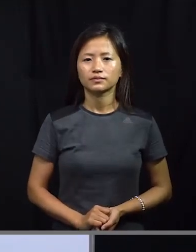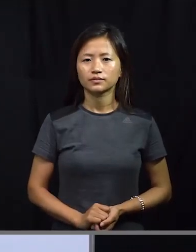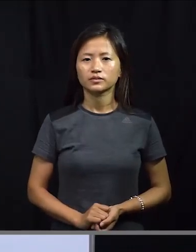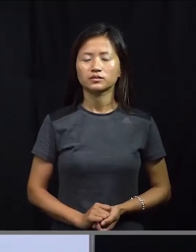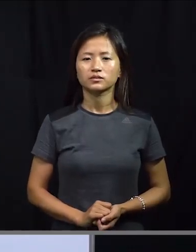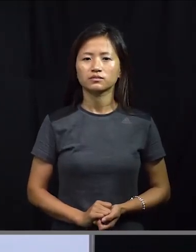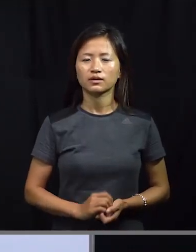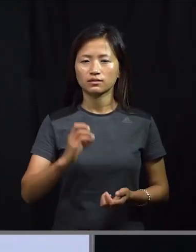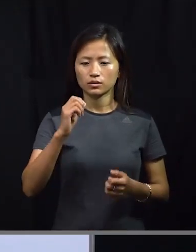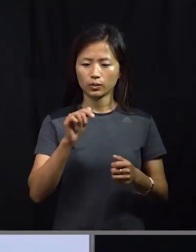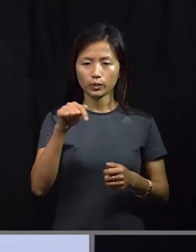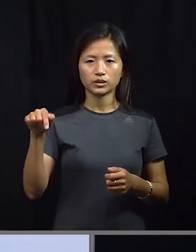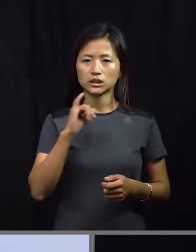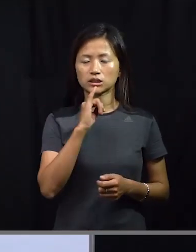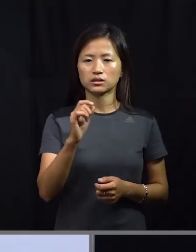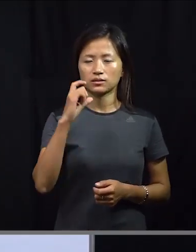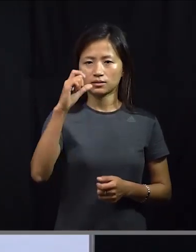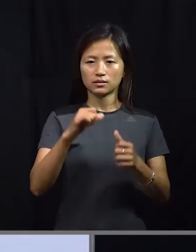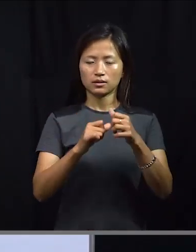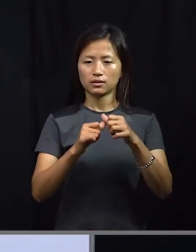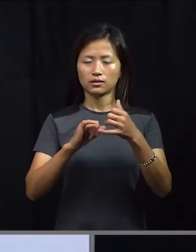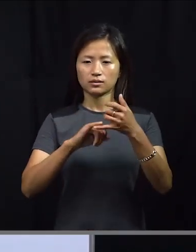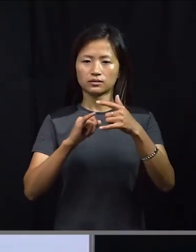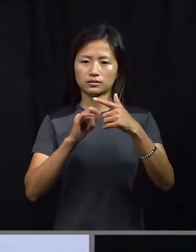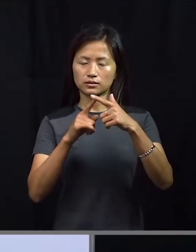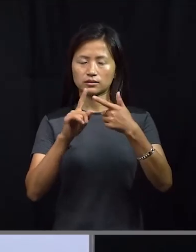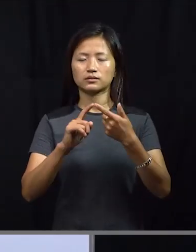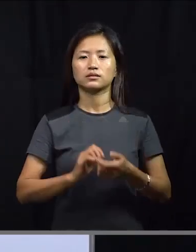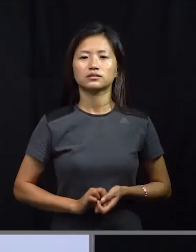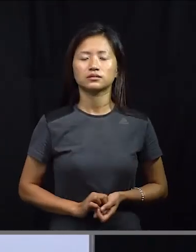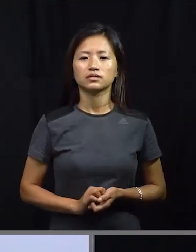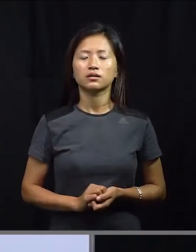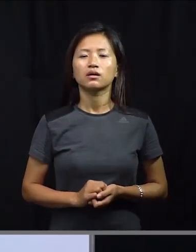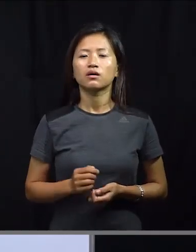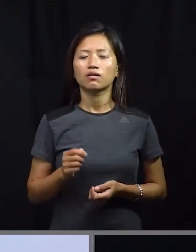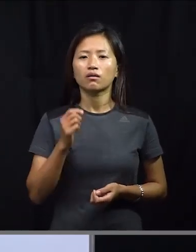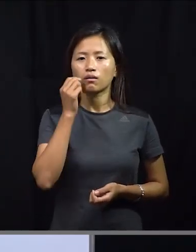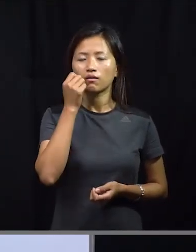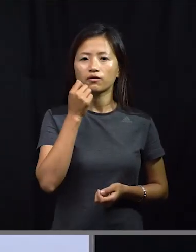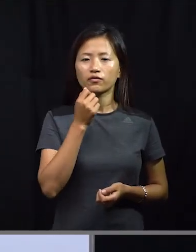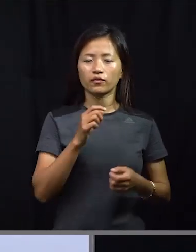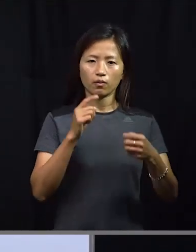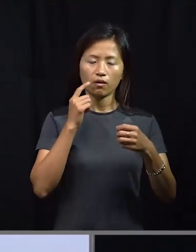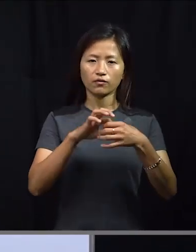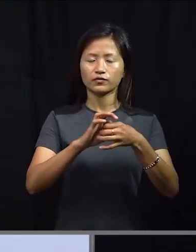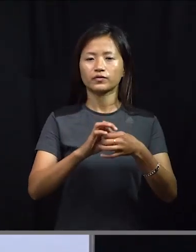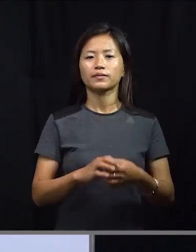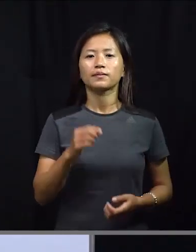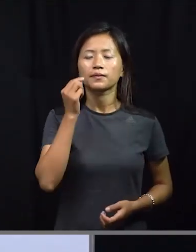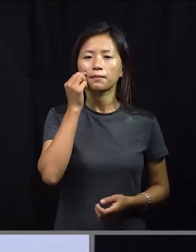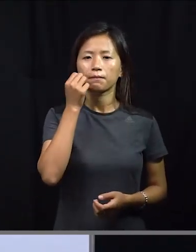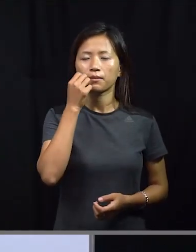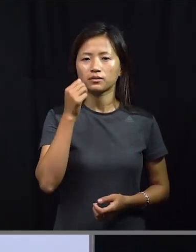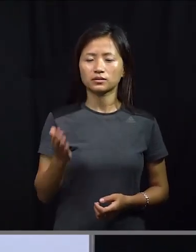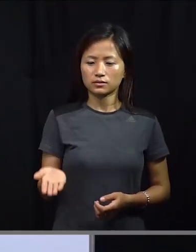which is the caste among the Hindus. Okay, the caste of the man is higher than that of the